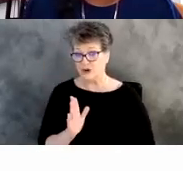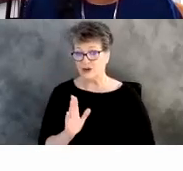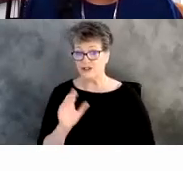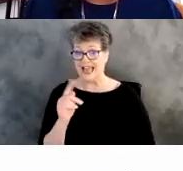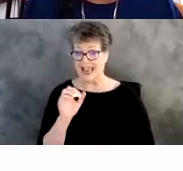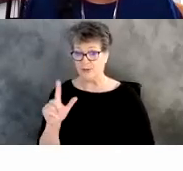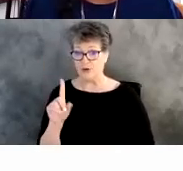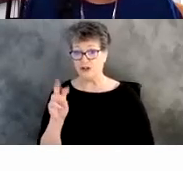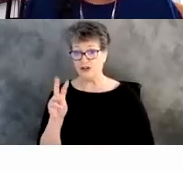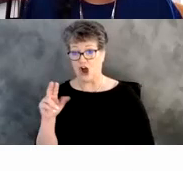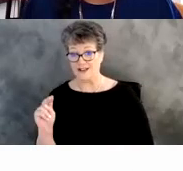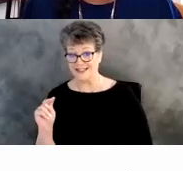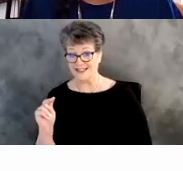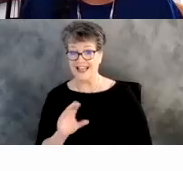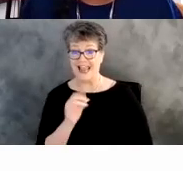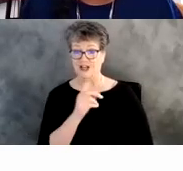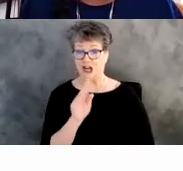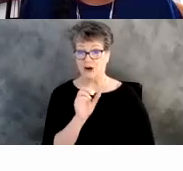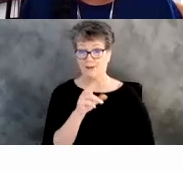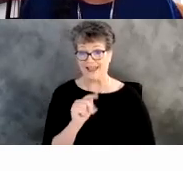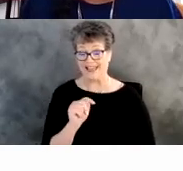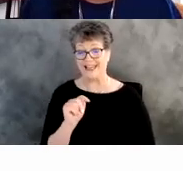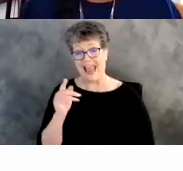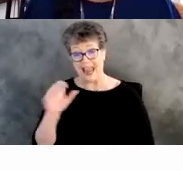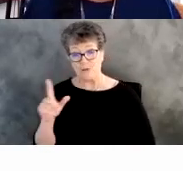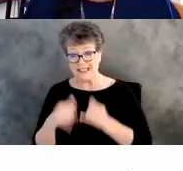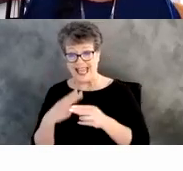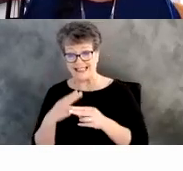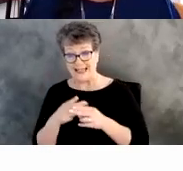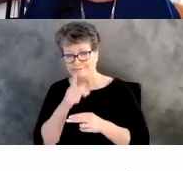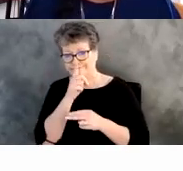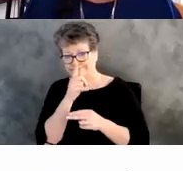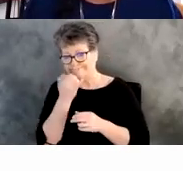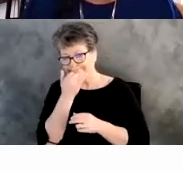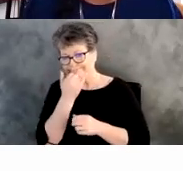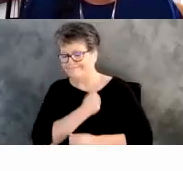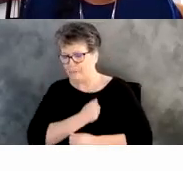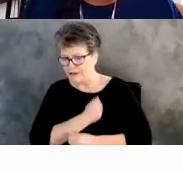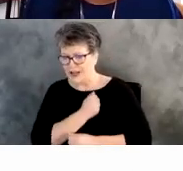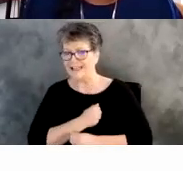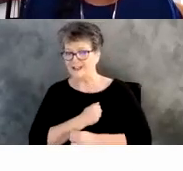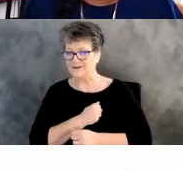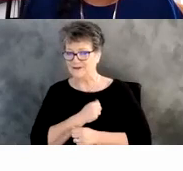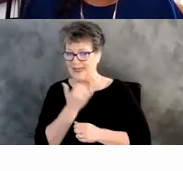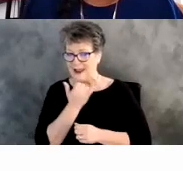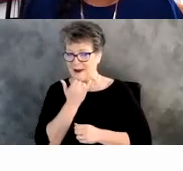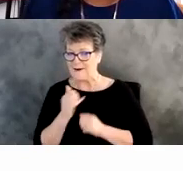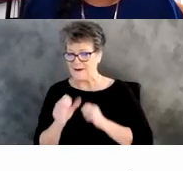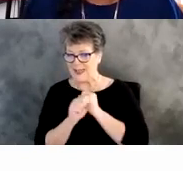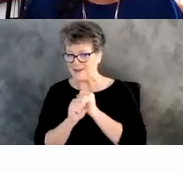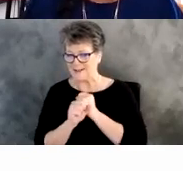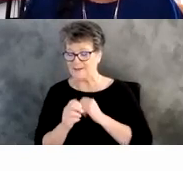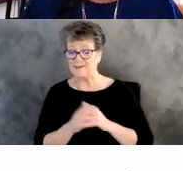Bennett. April's last name was listed incorrectly on the flyer, so we apologize for that error. April Dawson